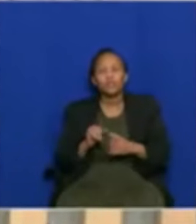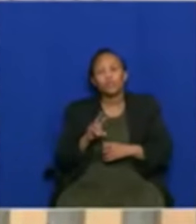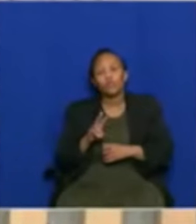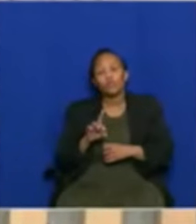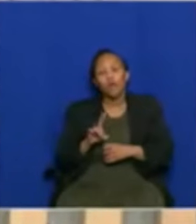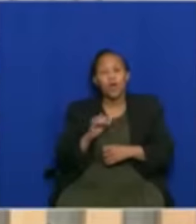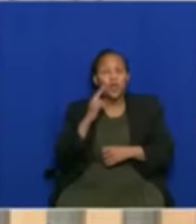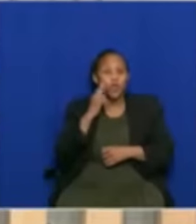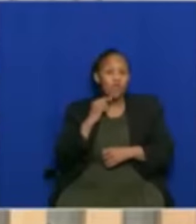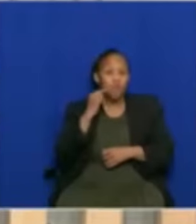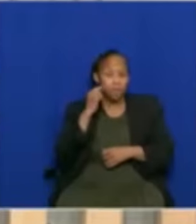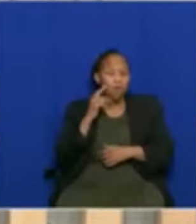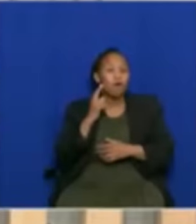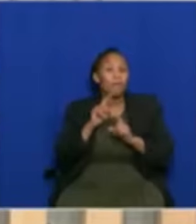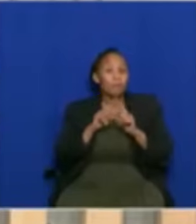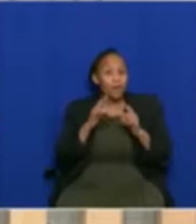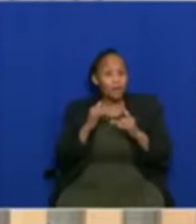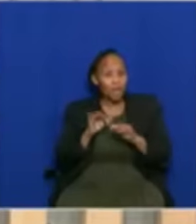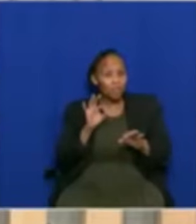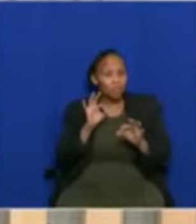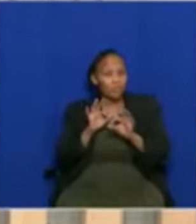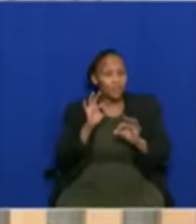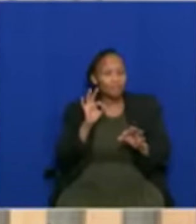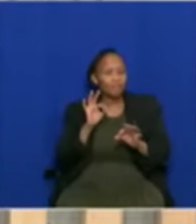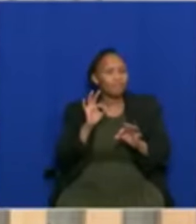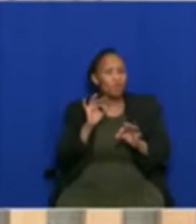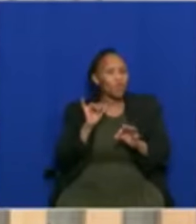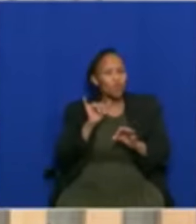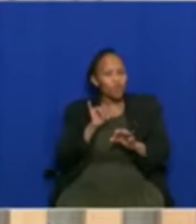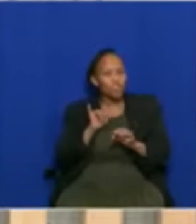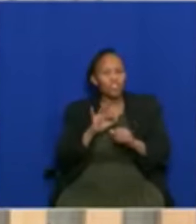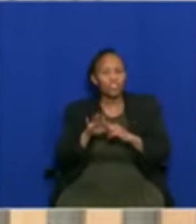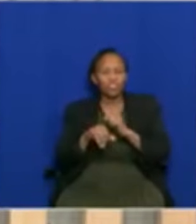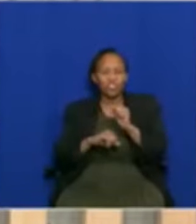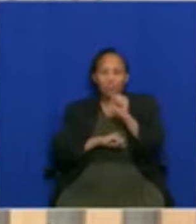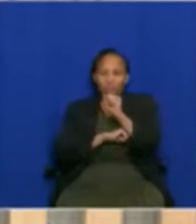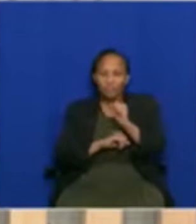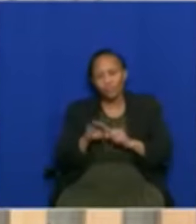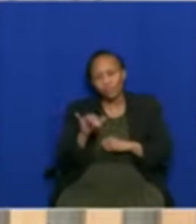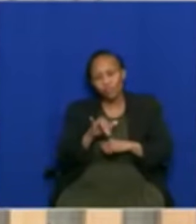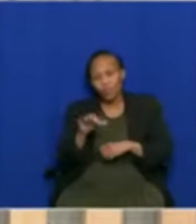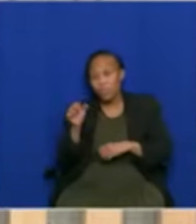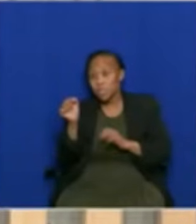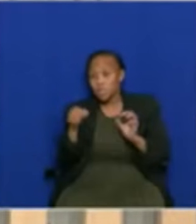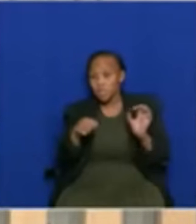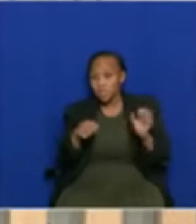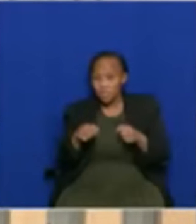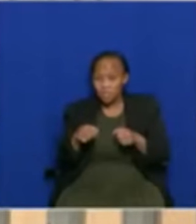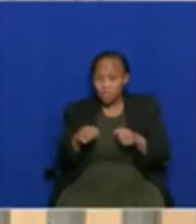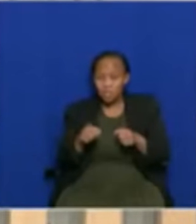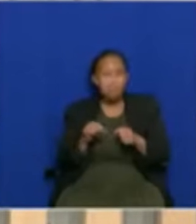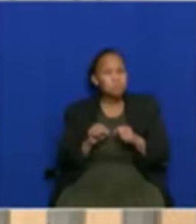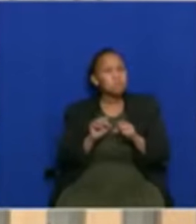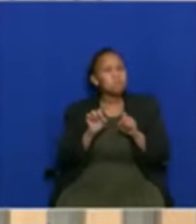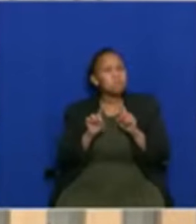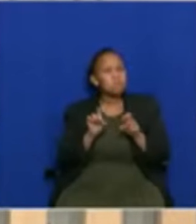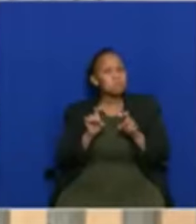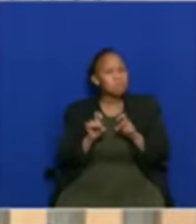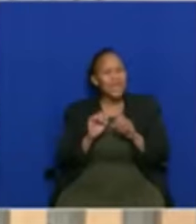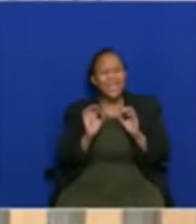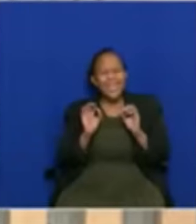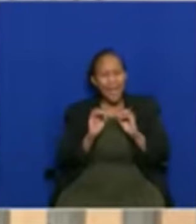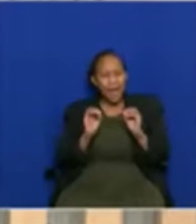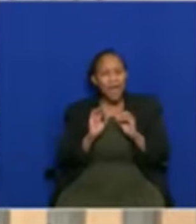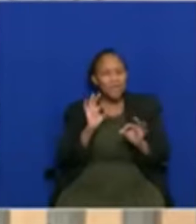which office, he doesn't specify which appointments are being queried. He specifies absolutely nothing. So basically, he's